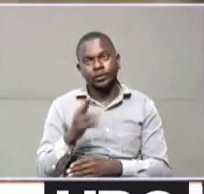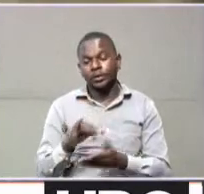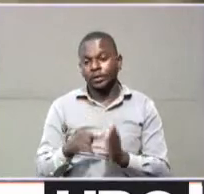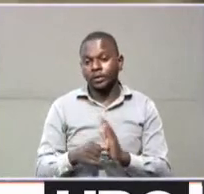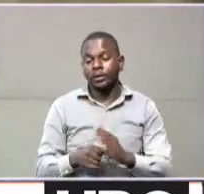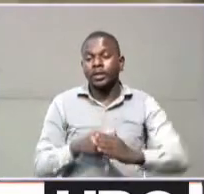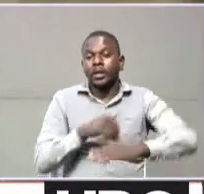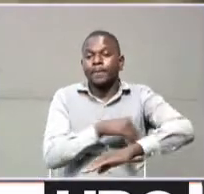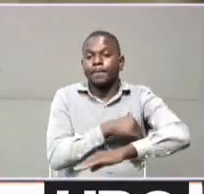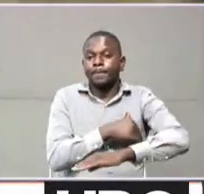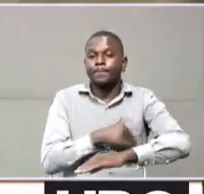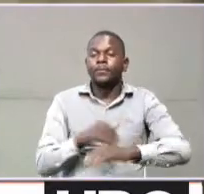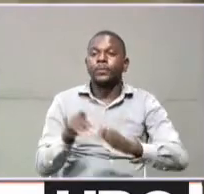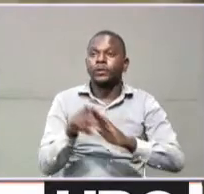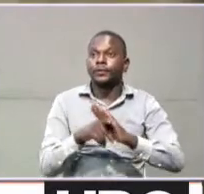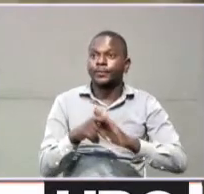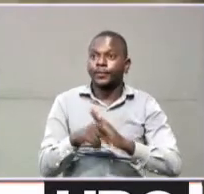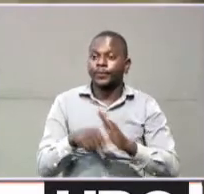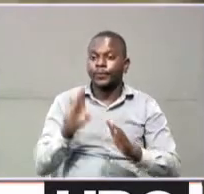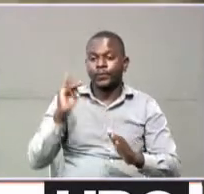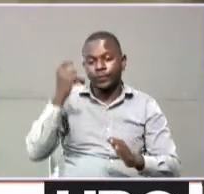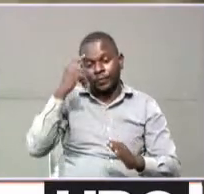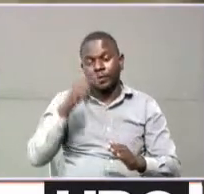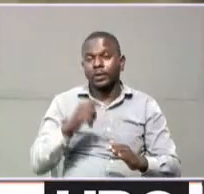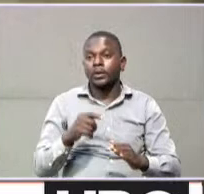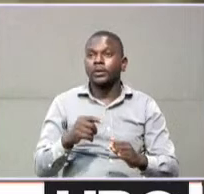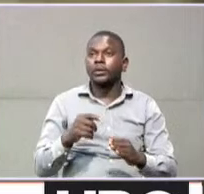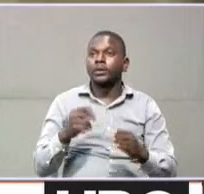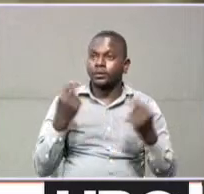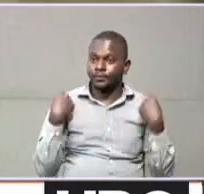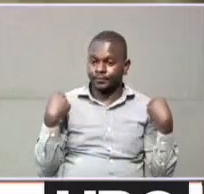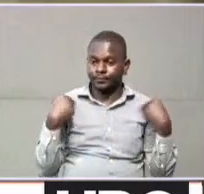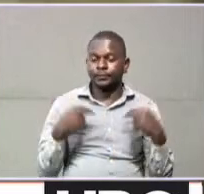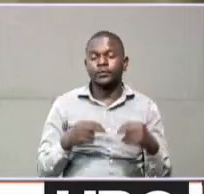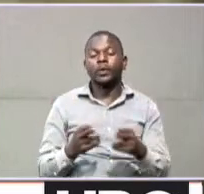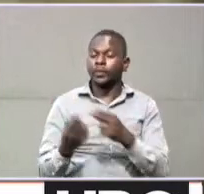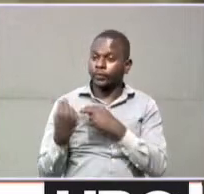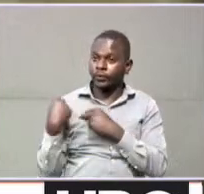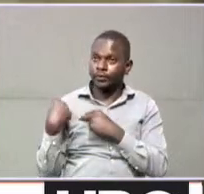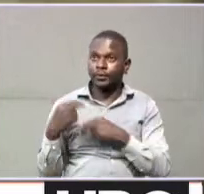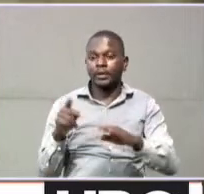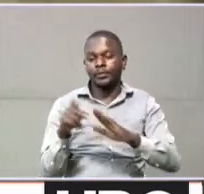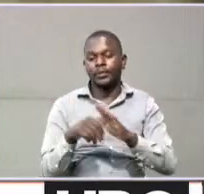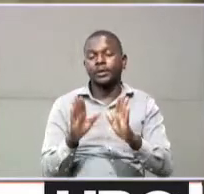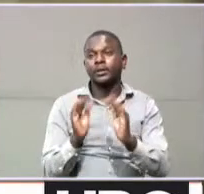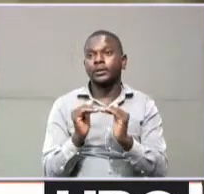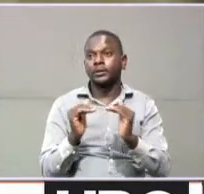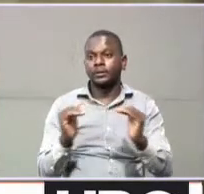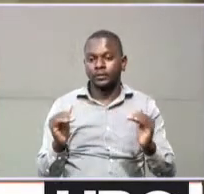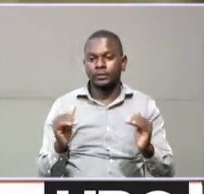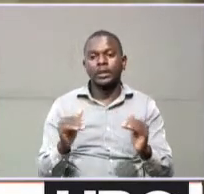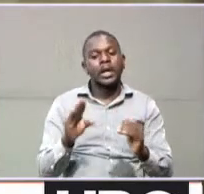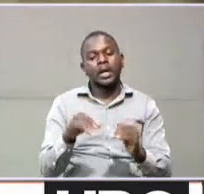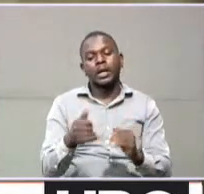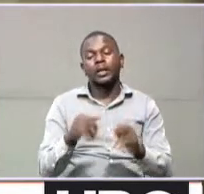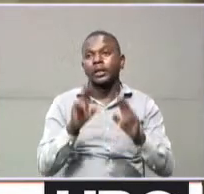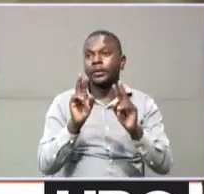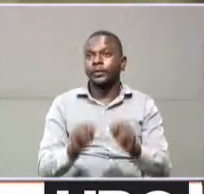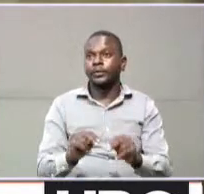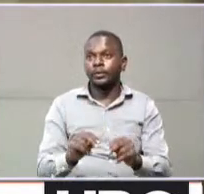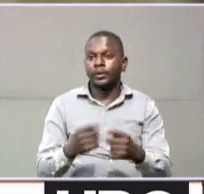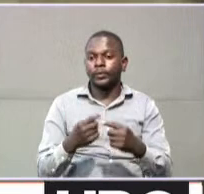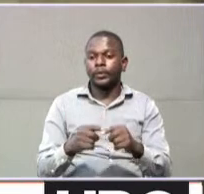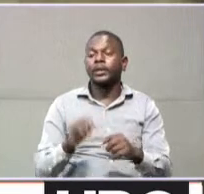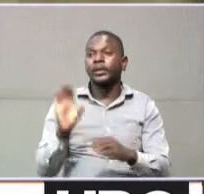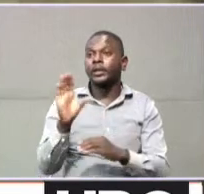paris chief we wanted a government official we can hold accountable at paris level now the other ones are not anyway if it's a